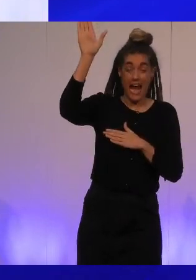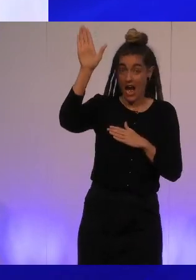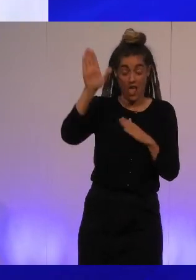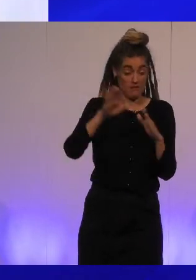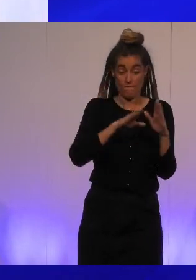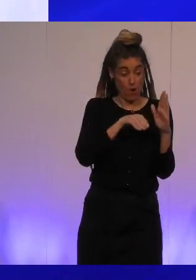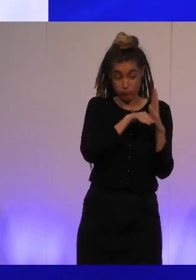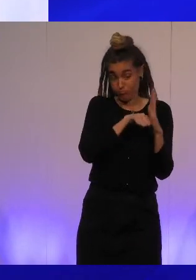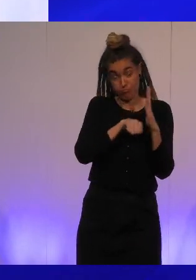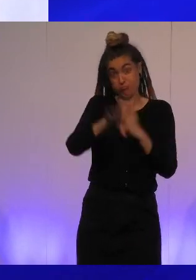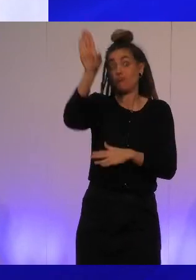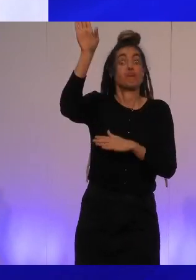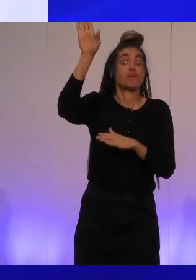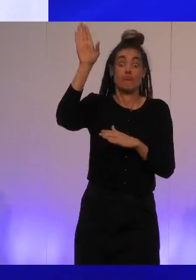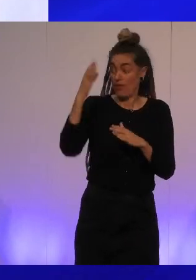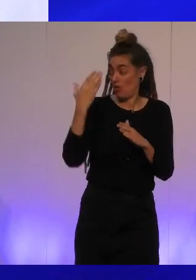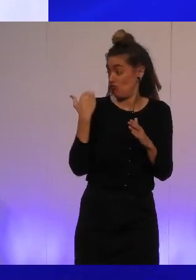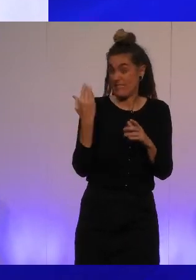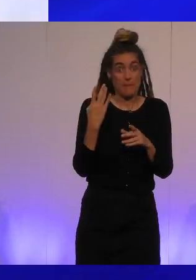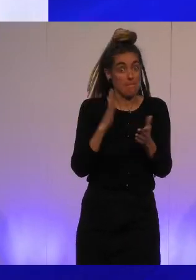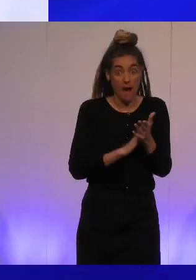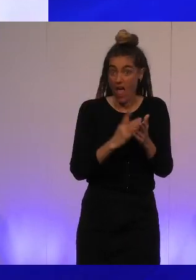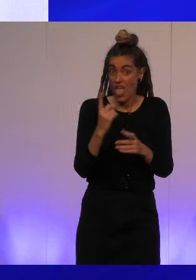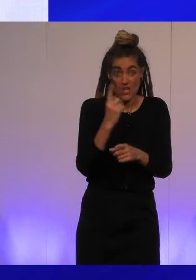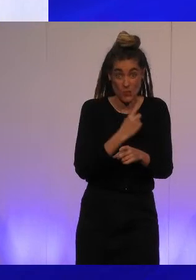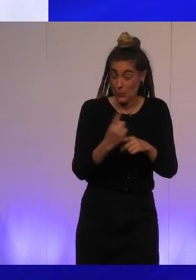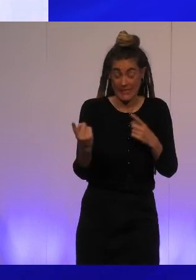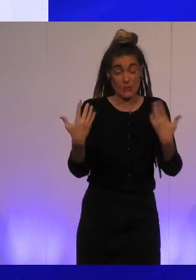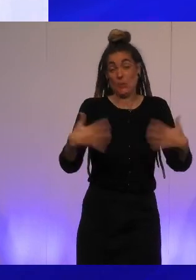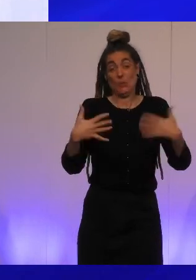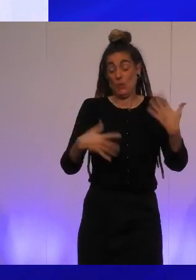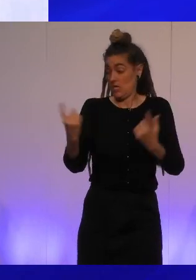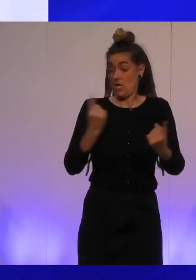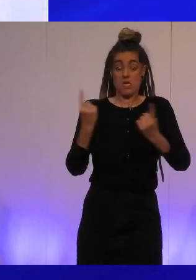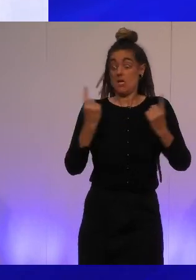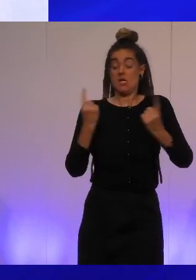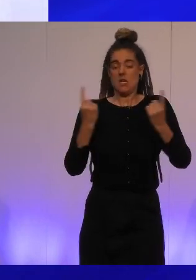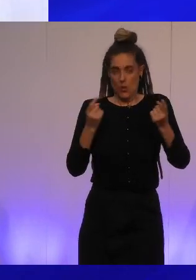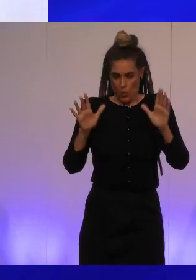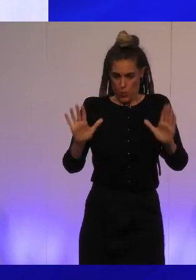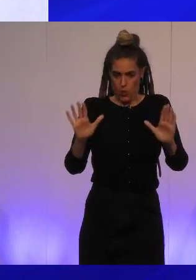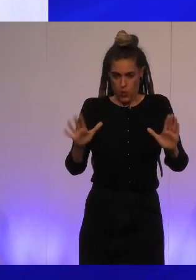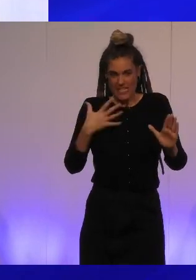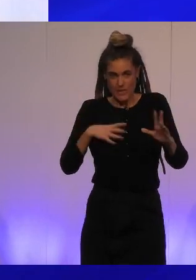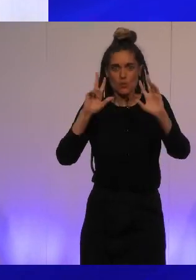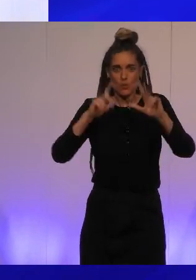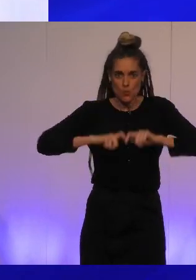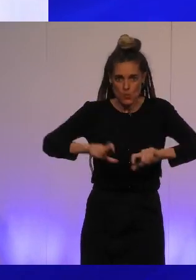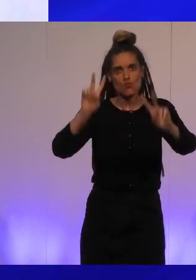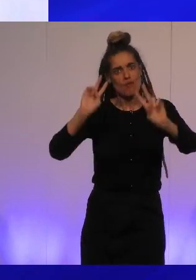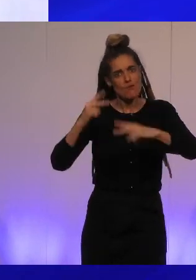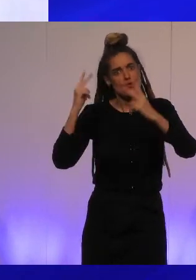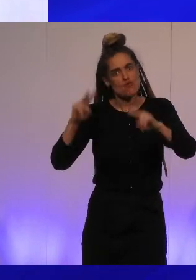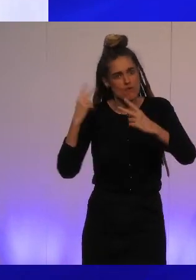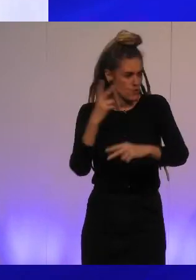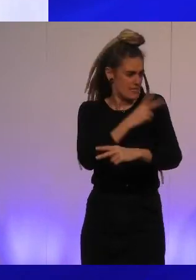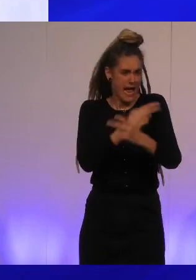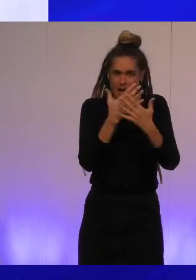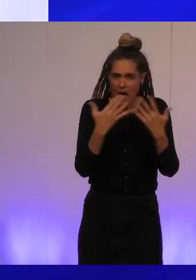over recent weeks and months. So we need to continually review staffing levels and staffing